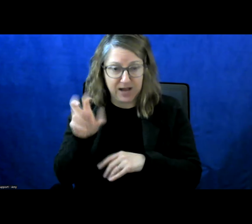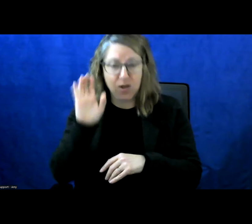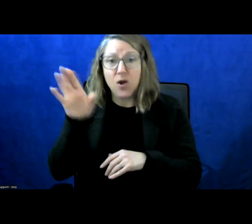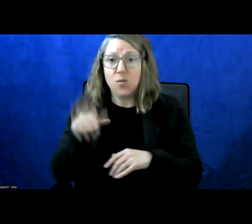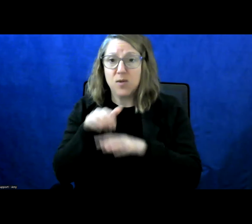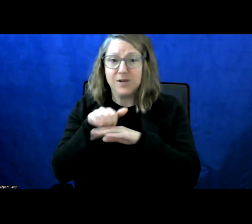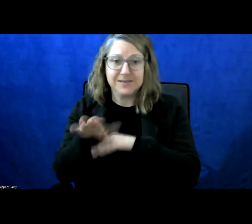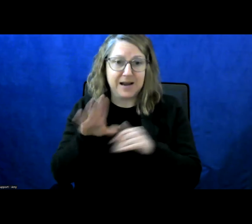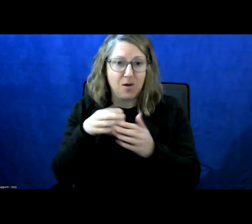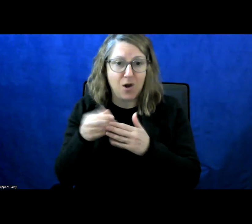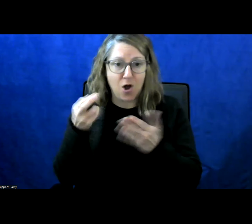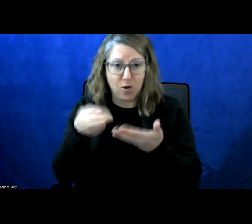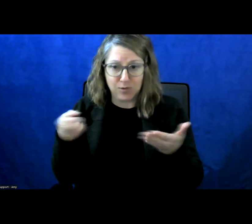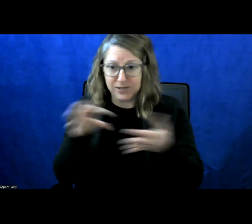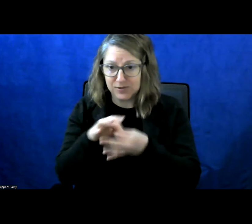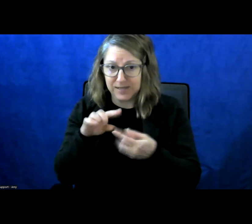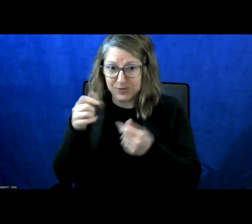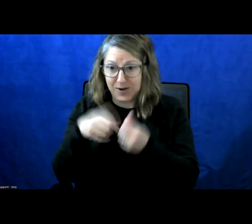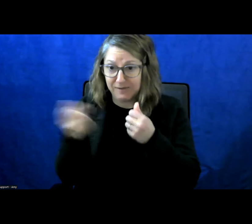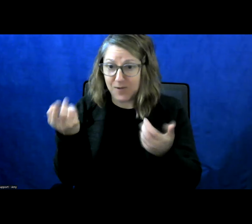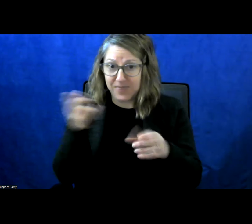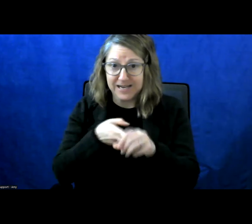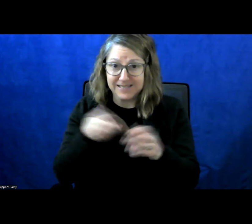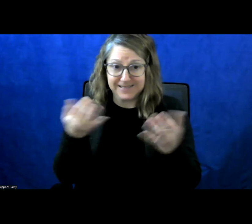resource links to everyone that has attended today. So thank you